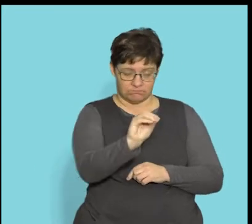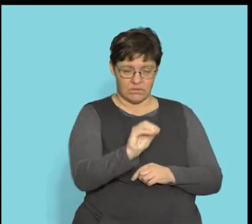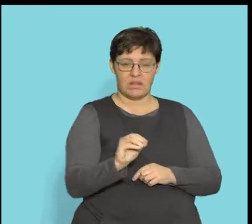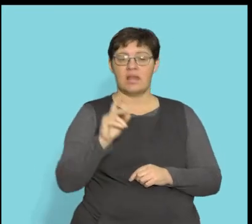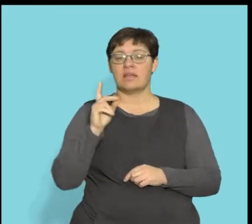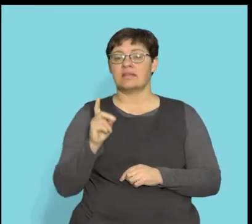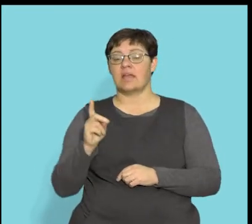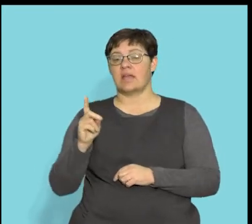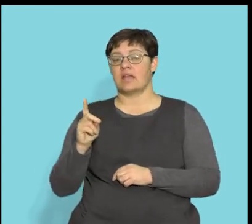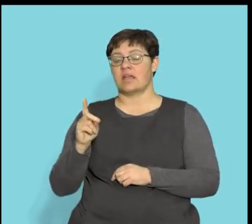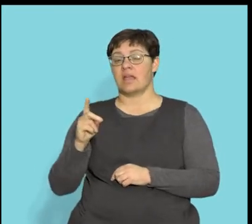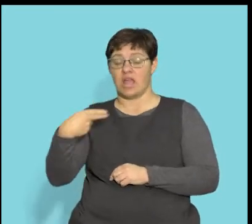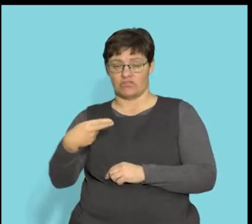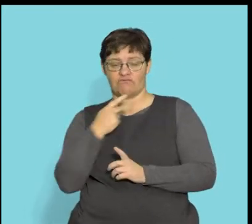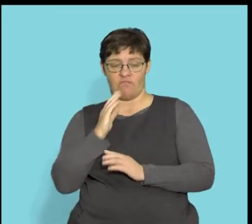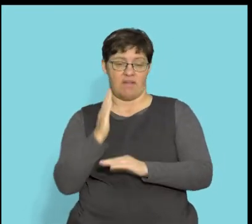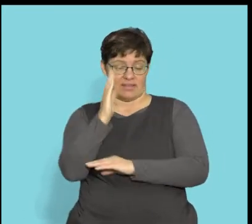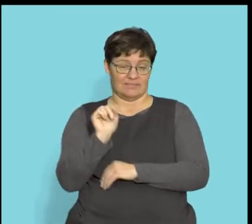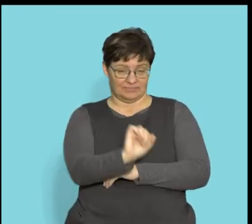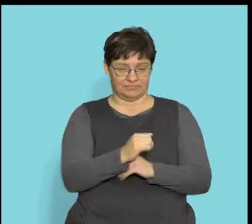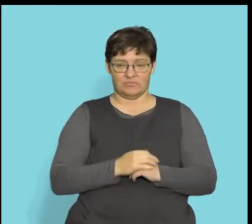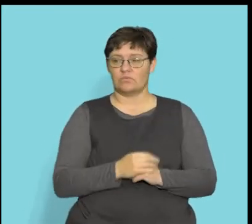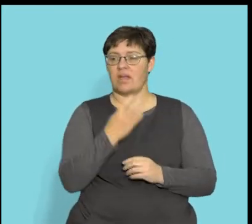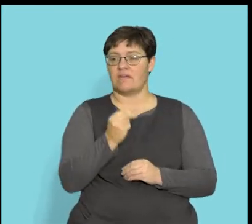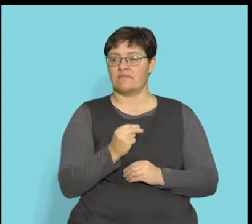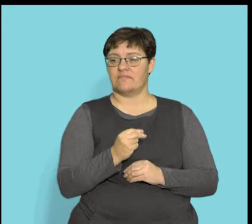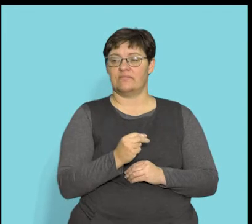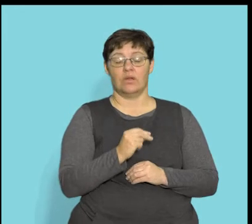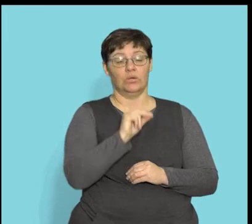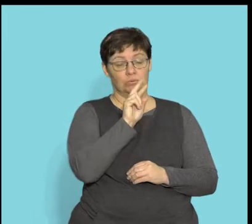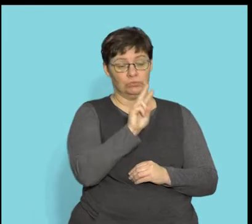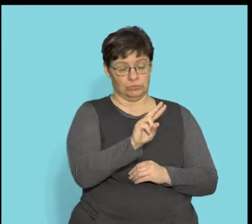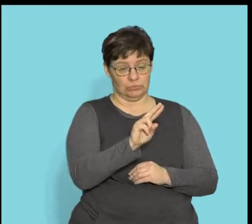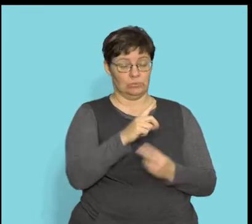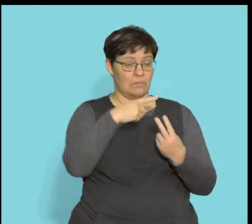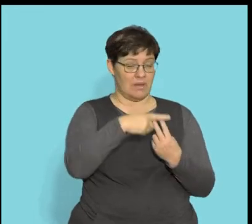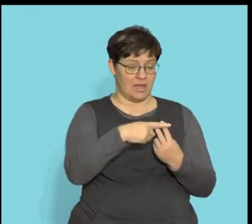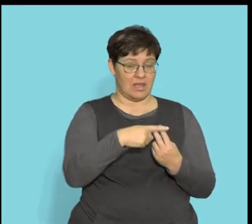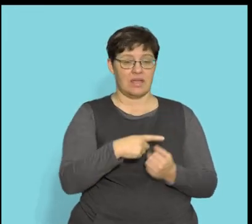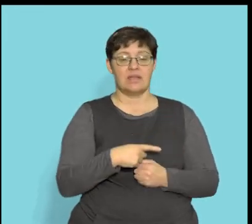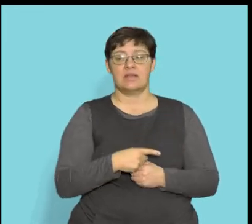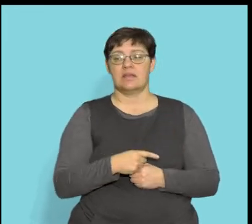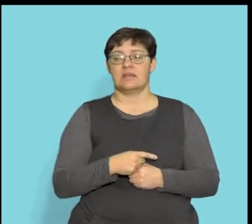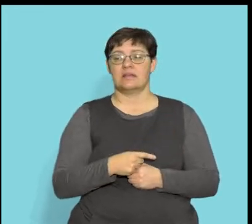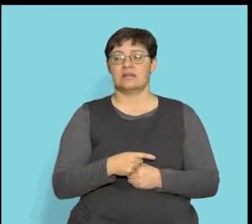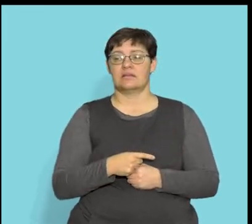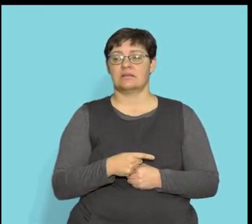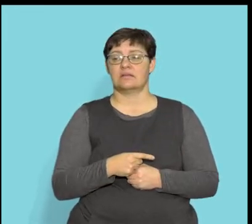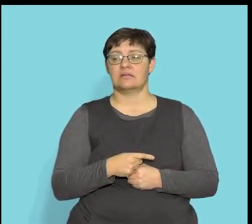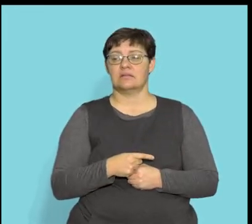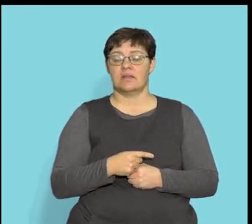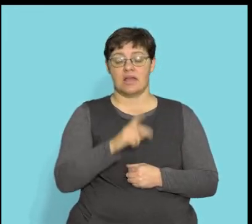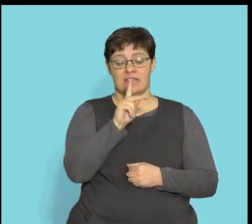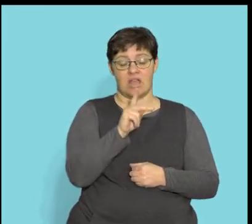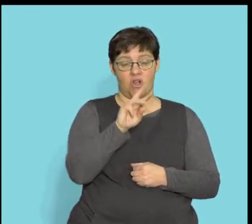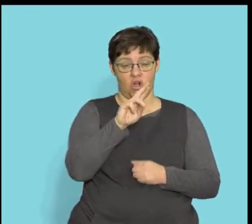radius and kh in place for my height. So I'm going to have 2 pi times my radius squared, and my